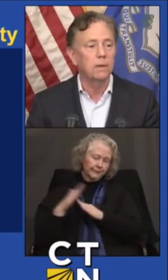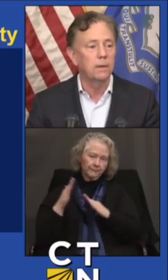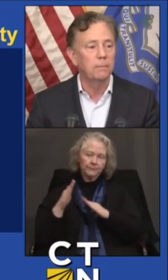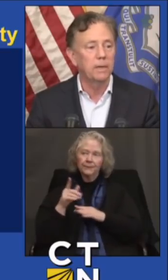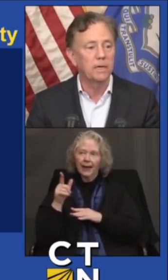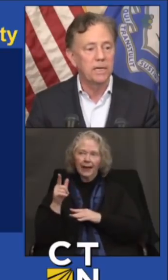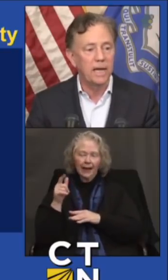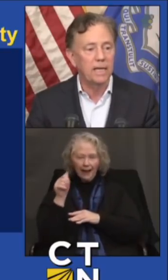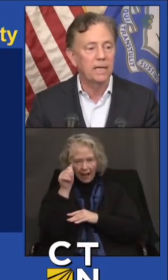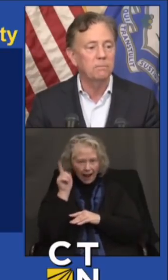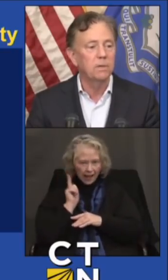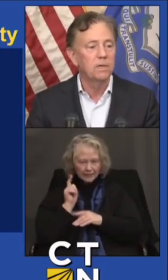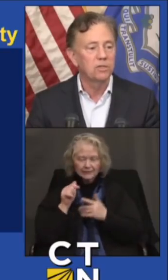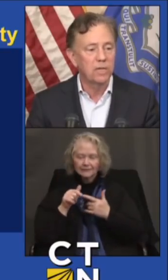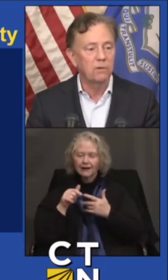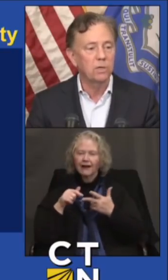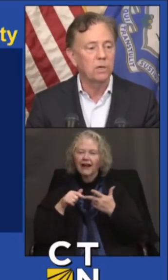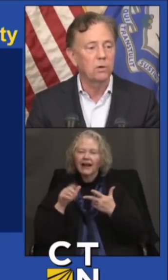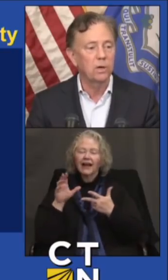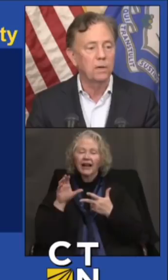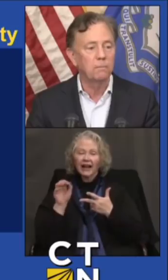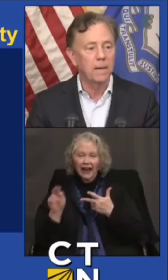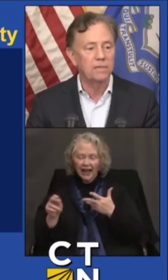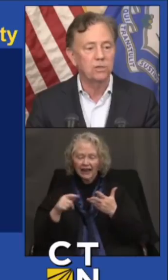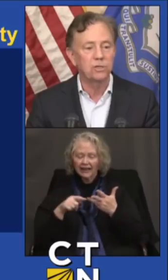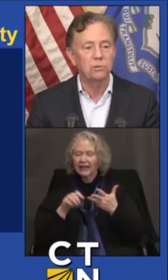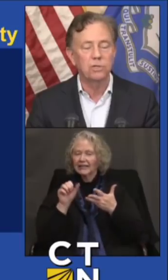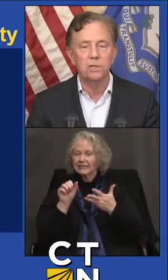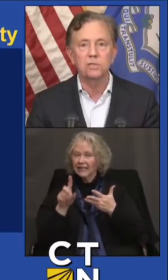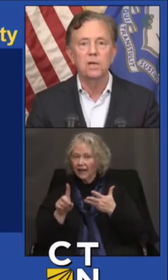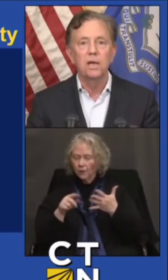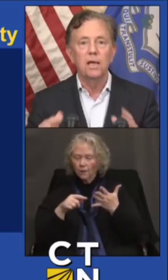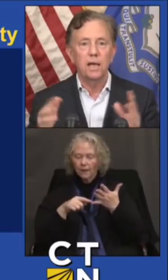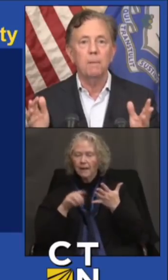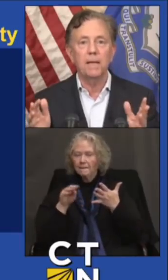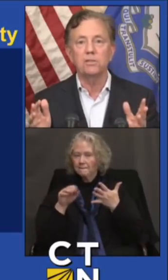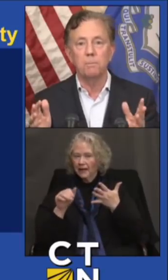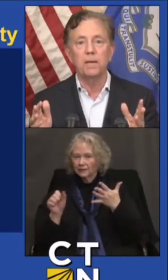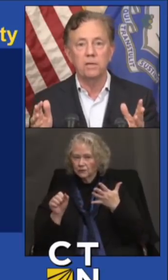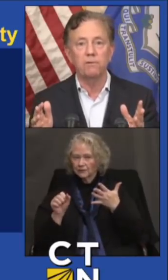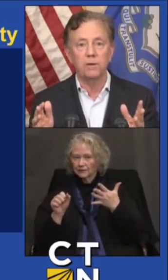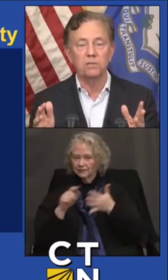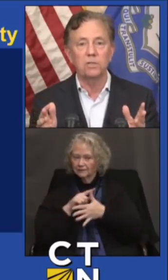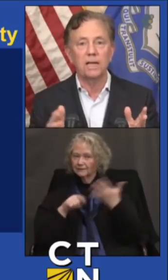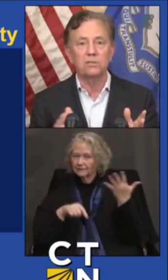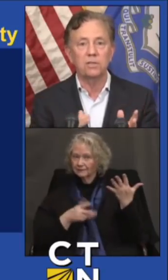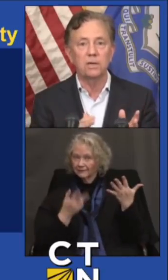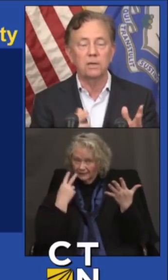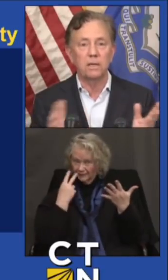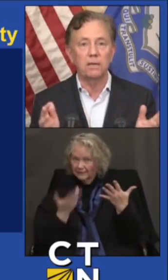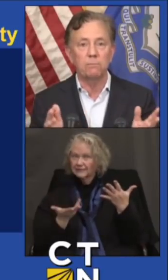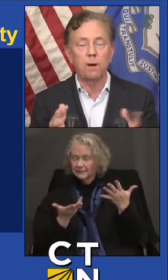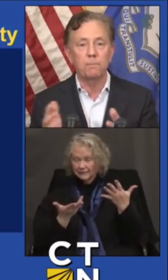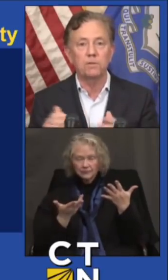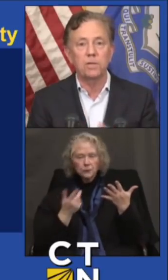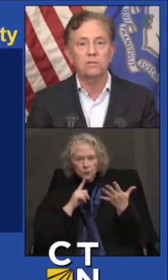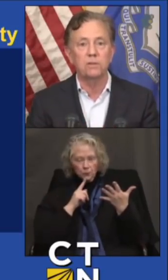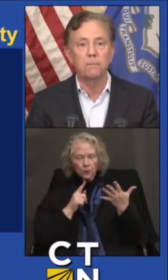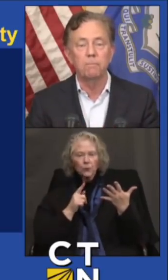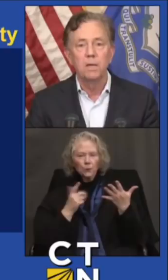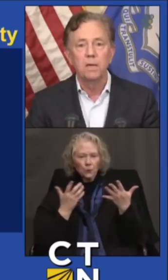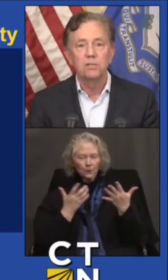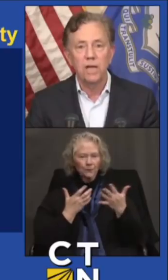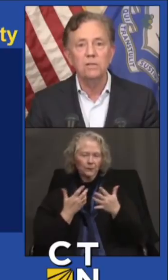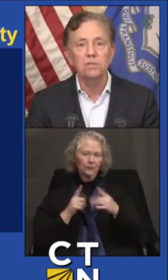Alaska, Connecticut, South Dakota, Massachusetts. It makes a big difference. That